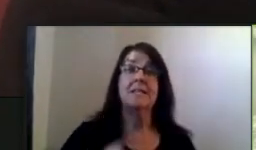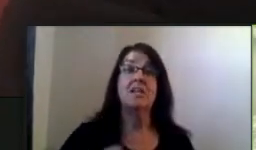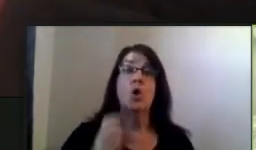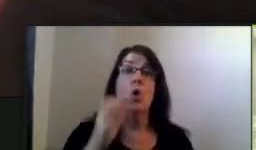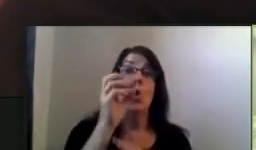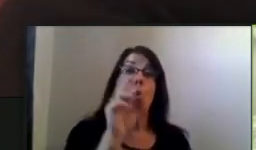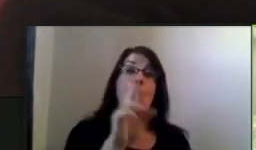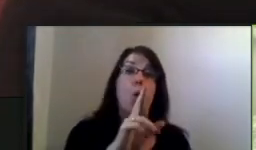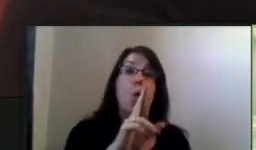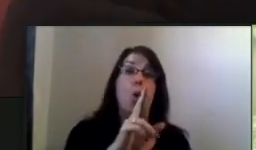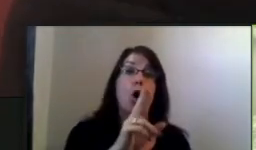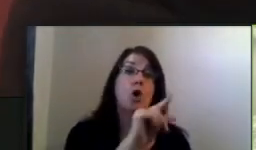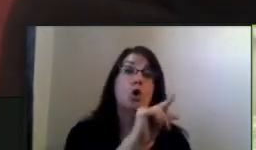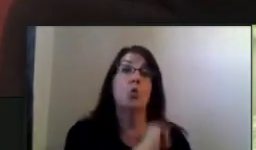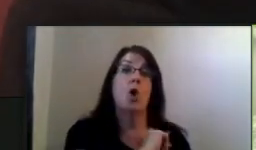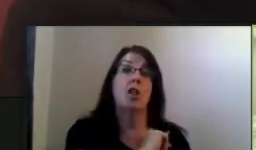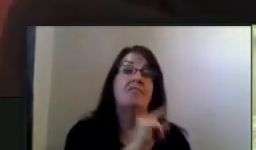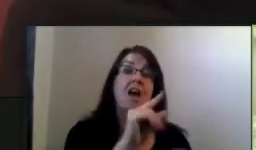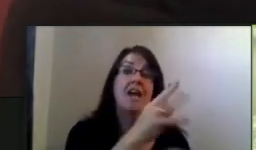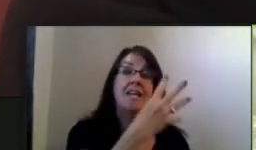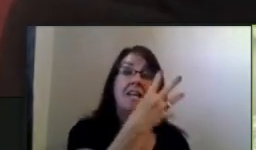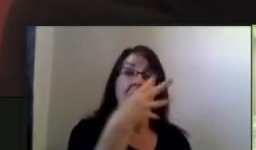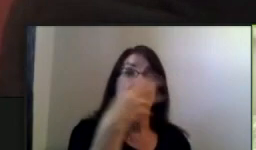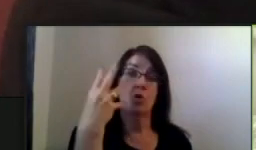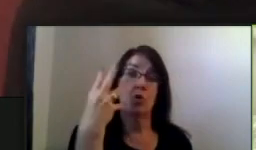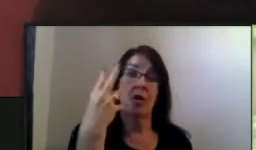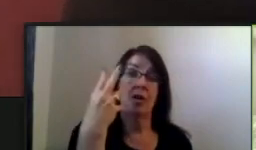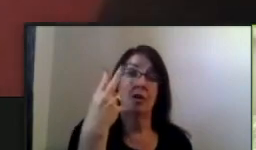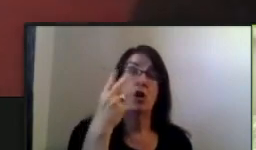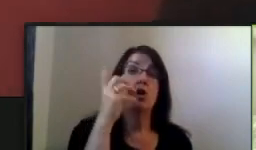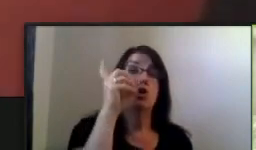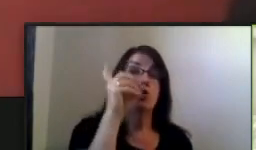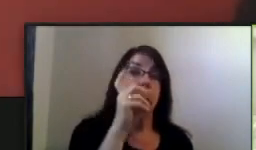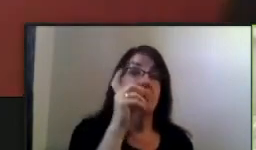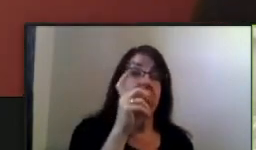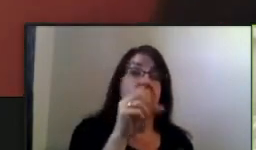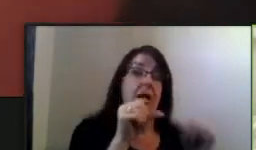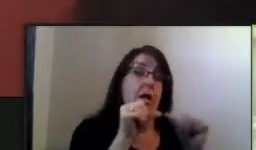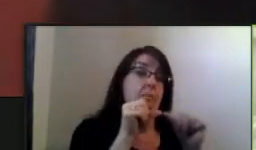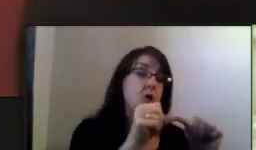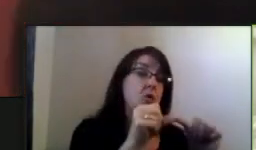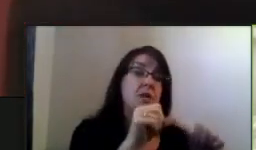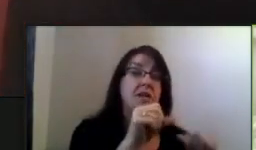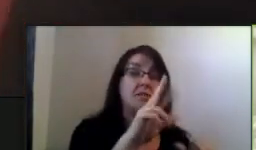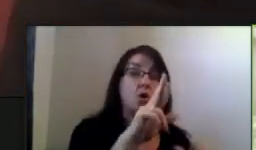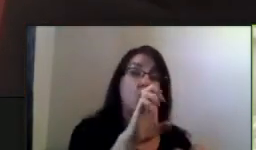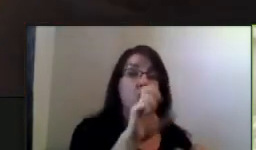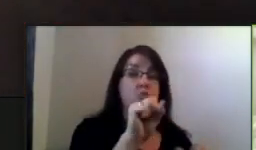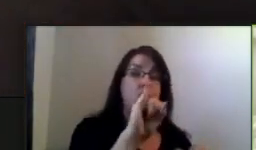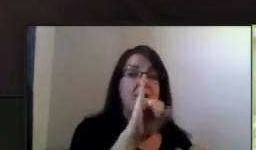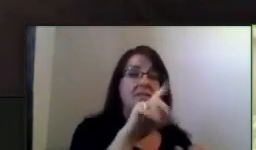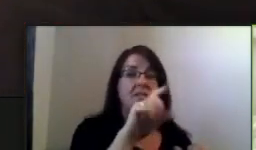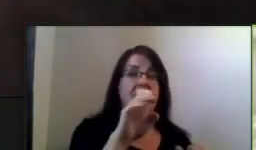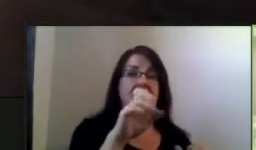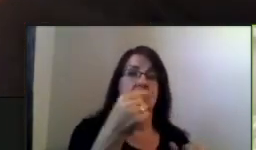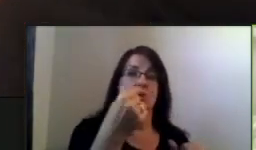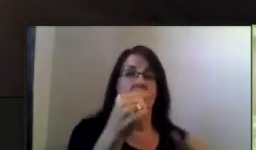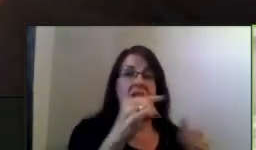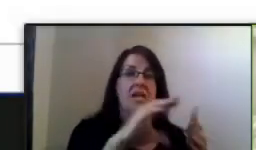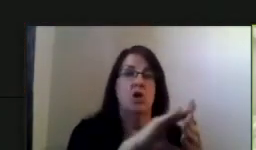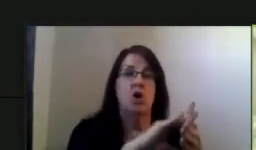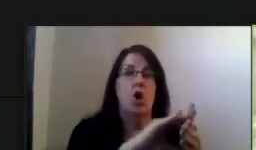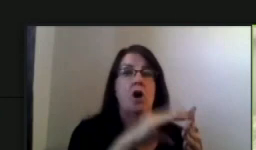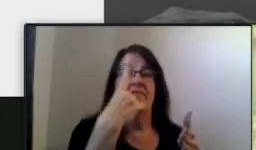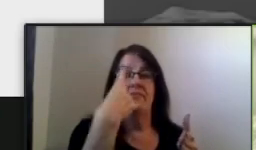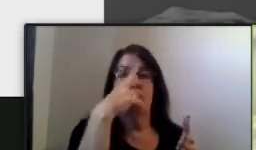you have to be a qualified immigrant, which means having a permanent residence card or a green card for at least